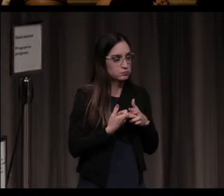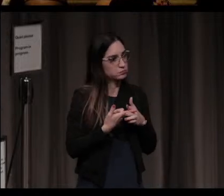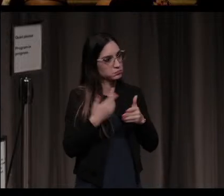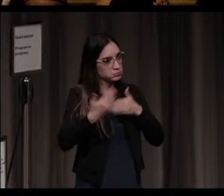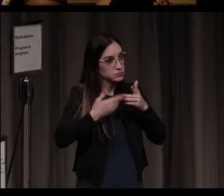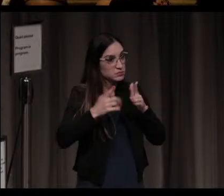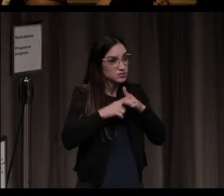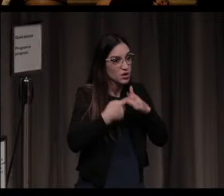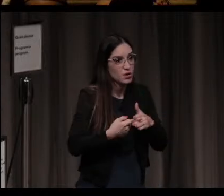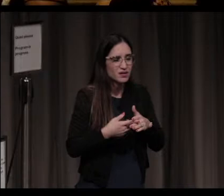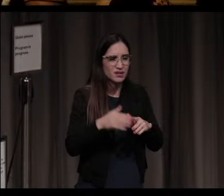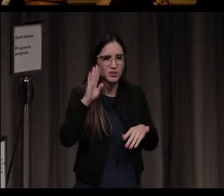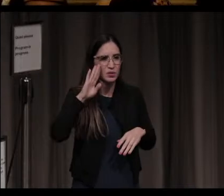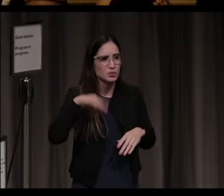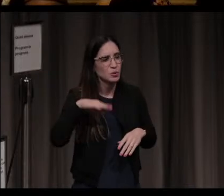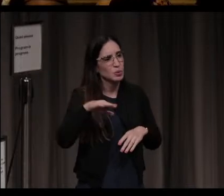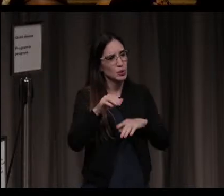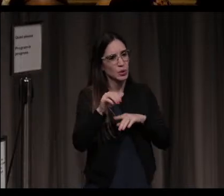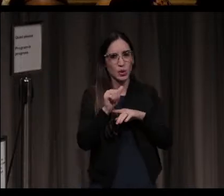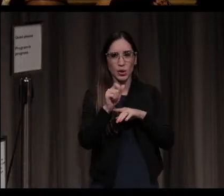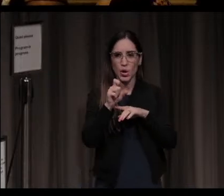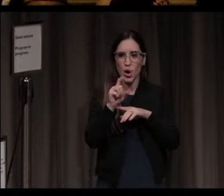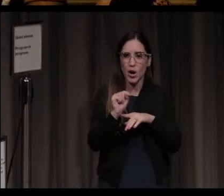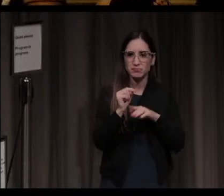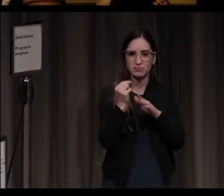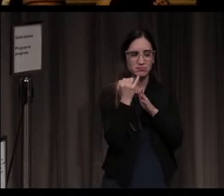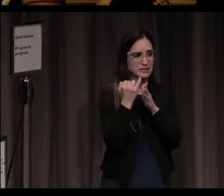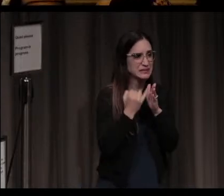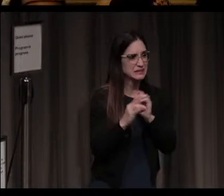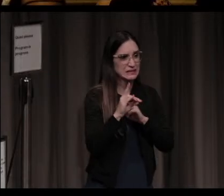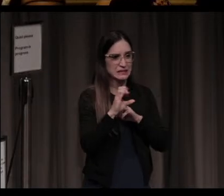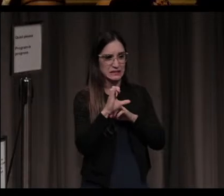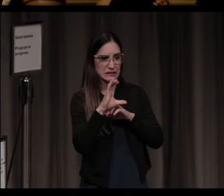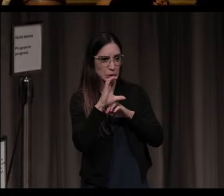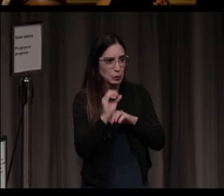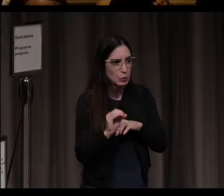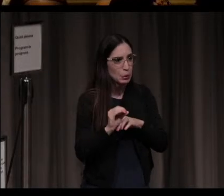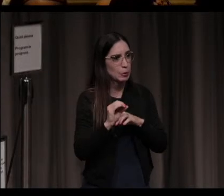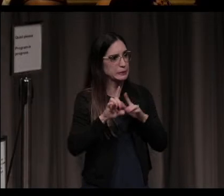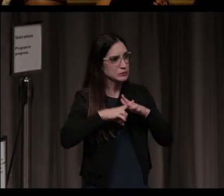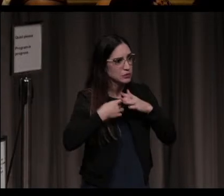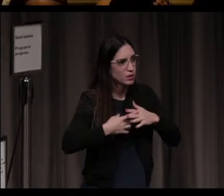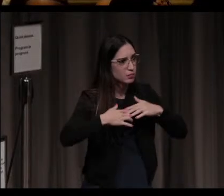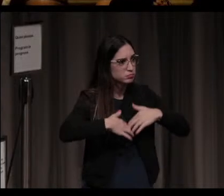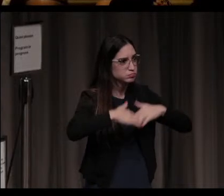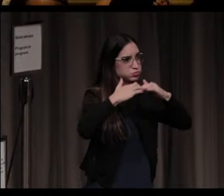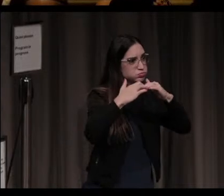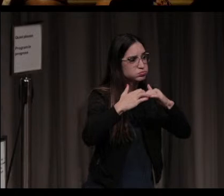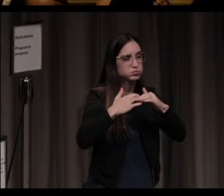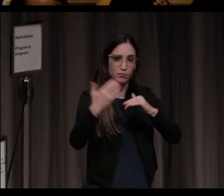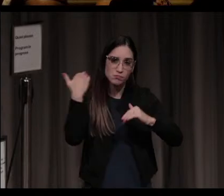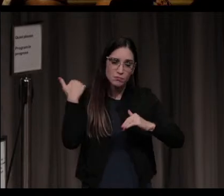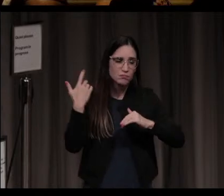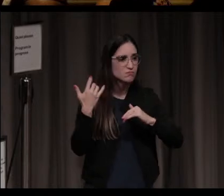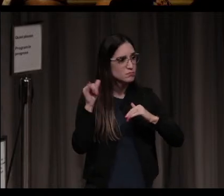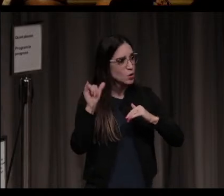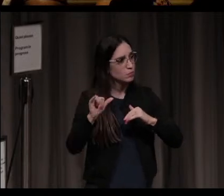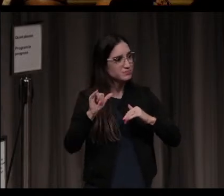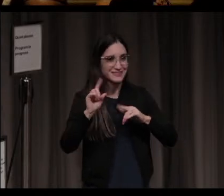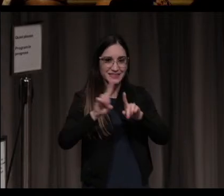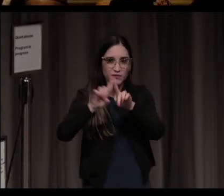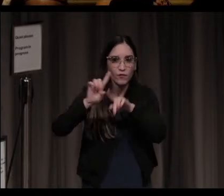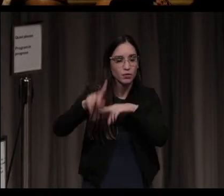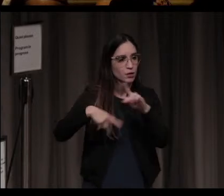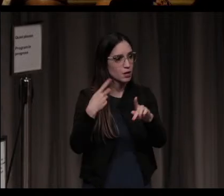Deco and Abstraction and Cubism was coming about. You know, it was speaking to those wider communications of what art is in not just America, but